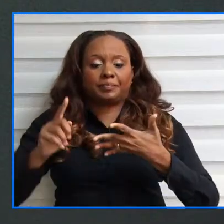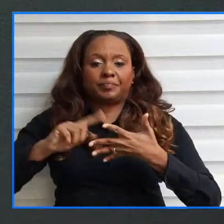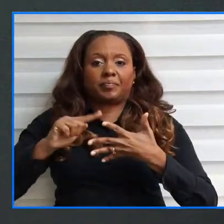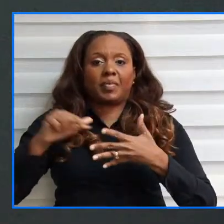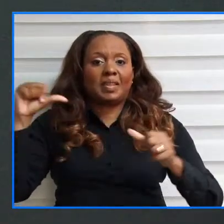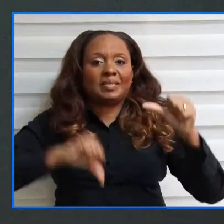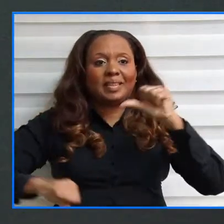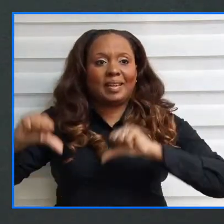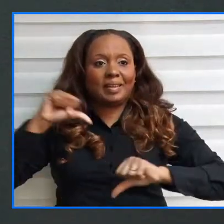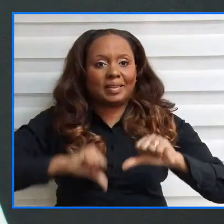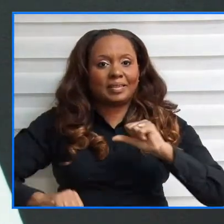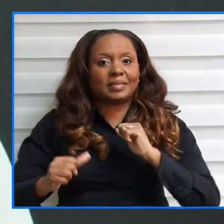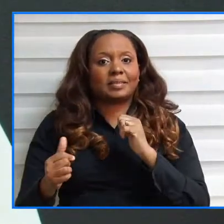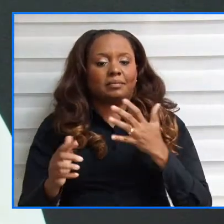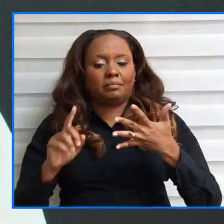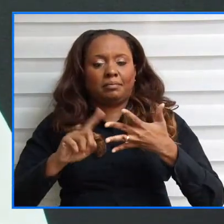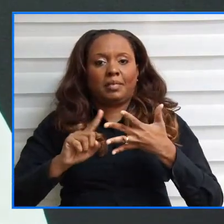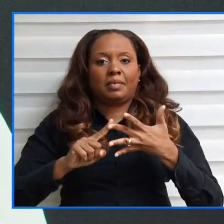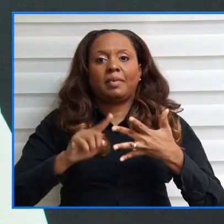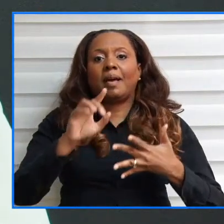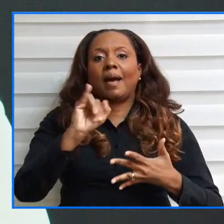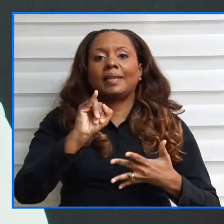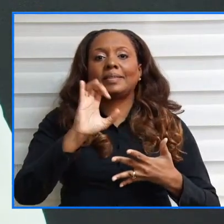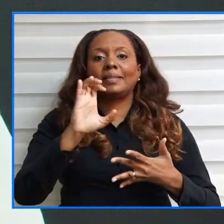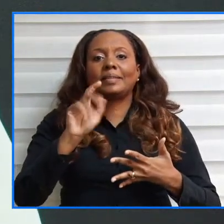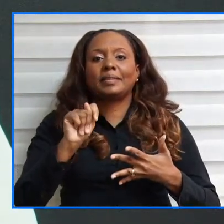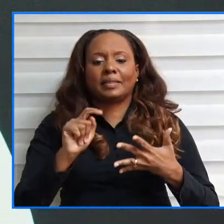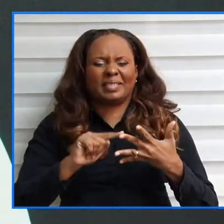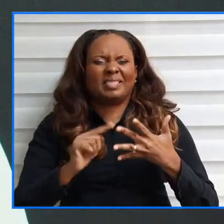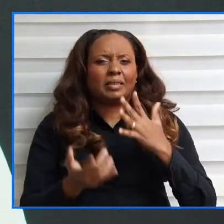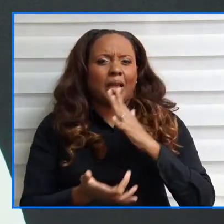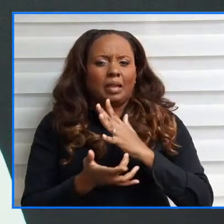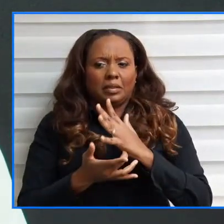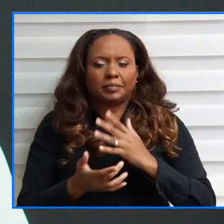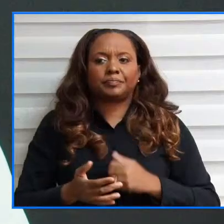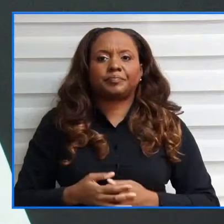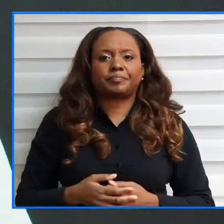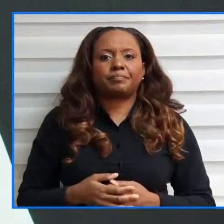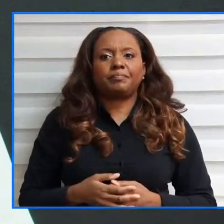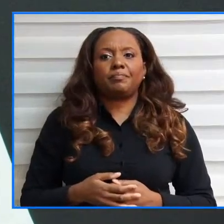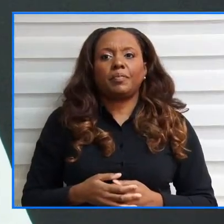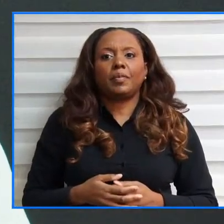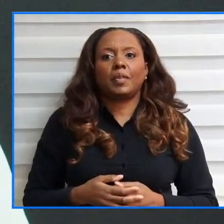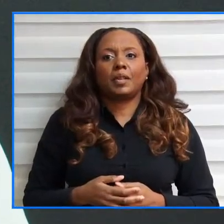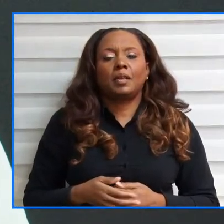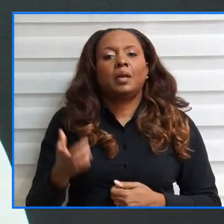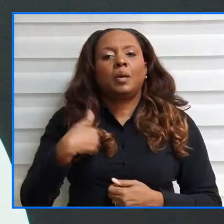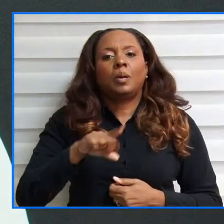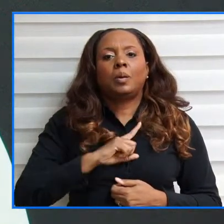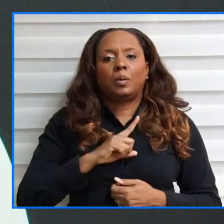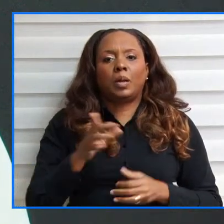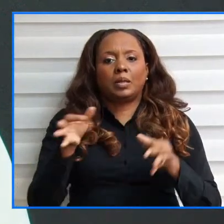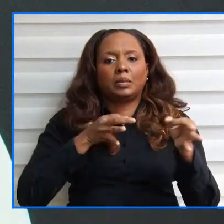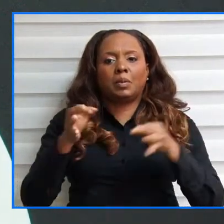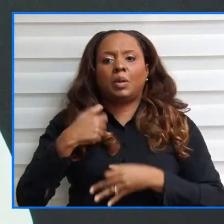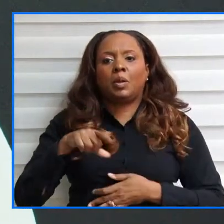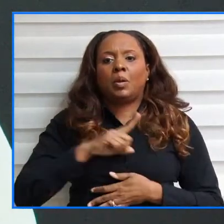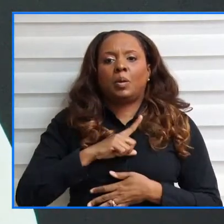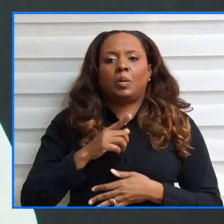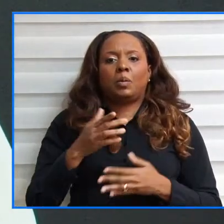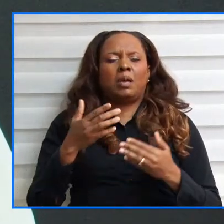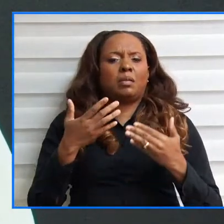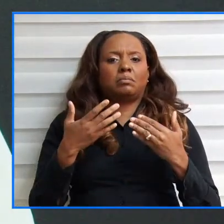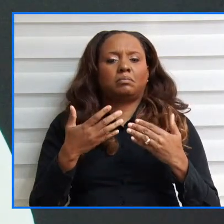and ICT. Barbados, as I explained to you this morning, for example, we have produced 6,000